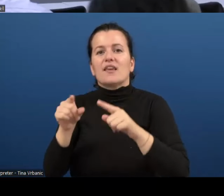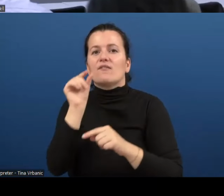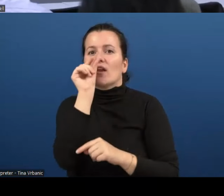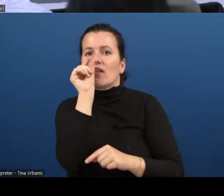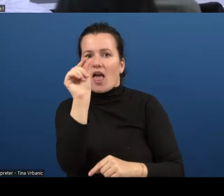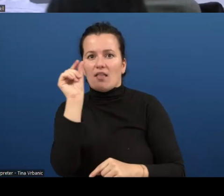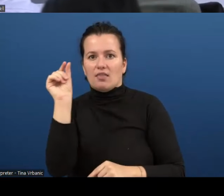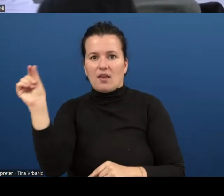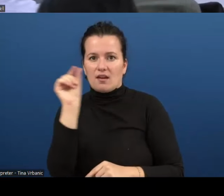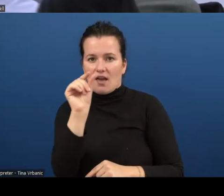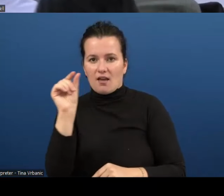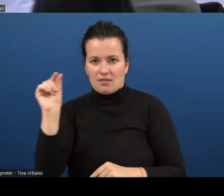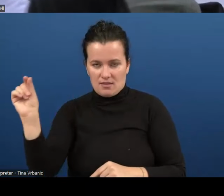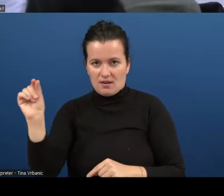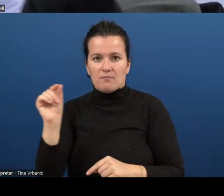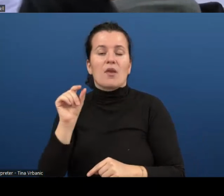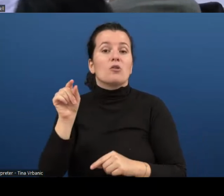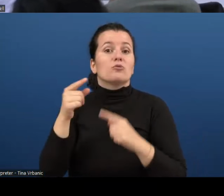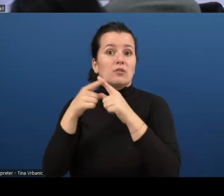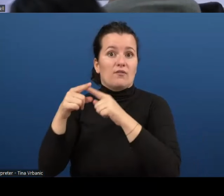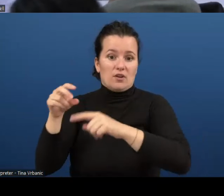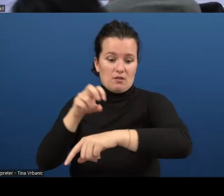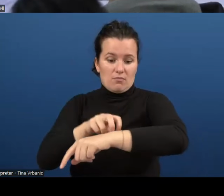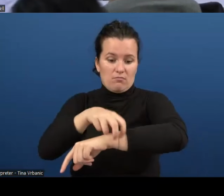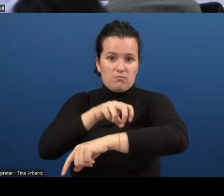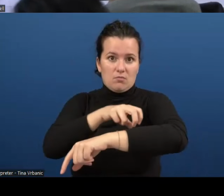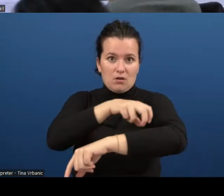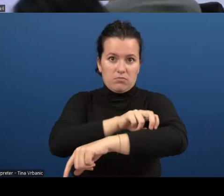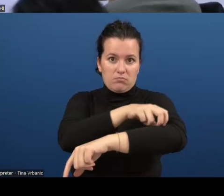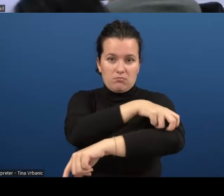and also there's a computer connected to it, so it's not